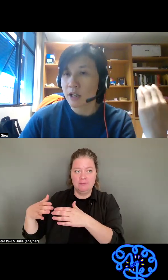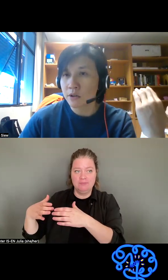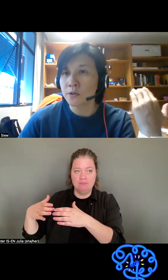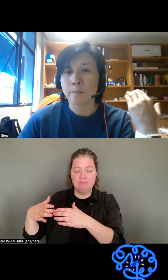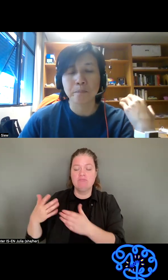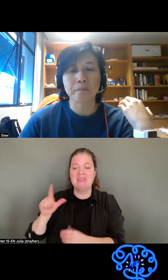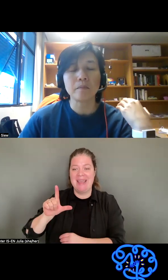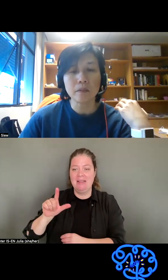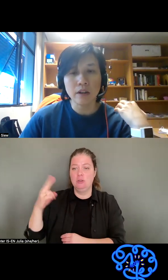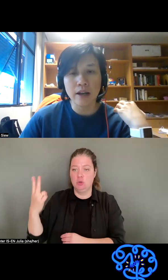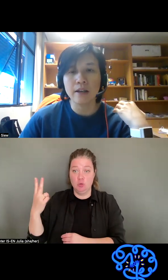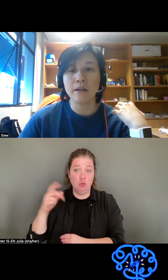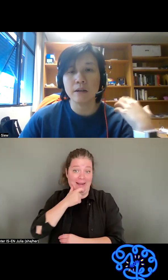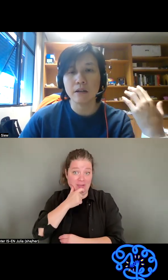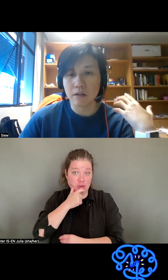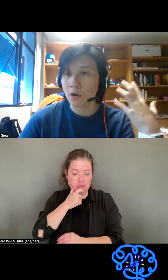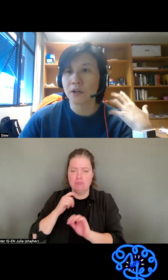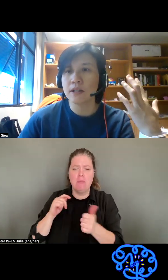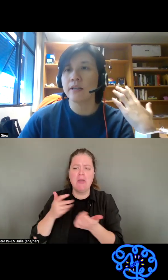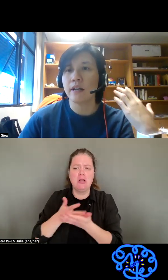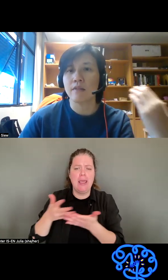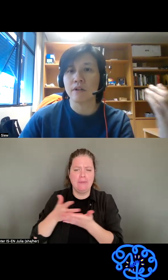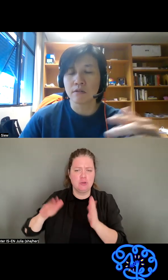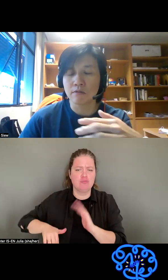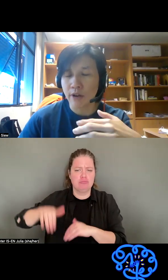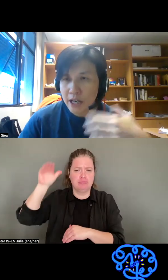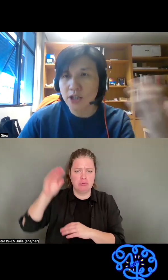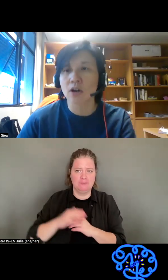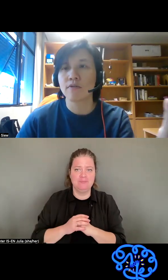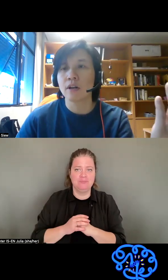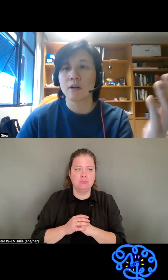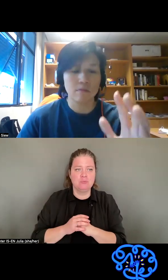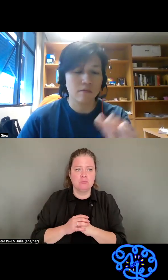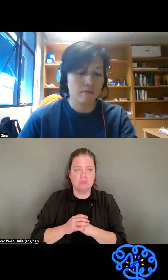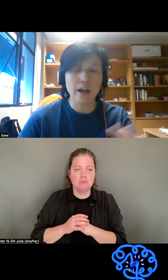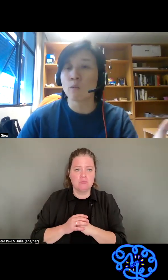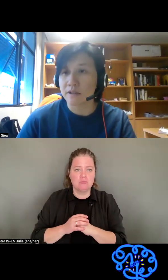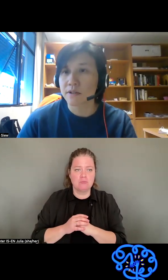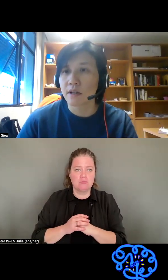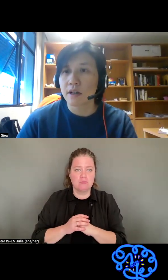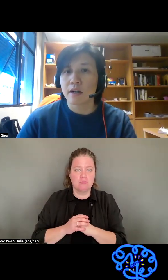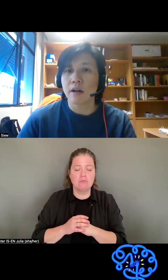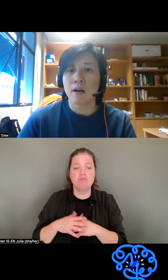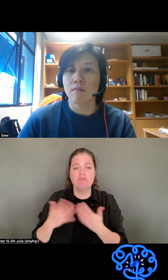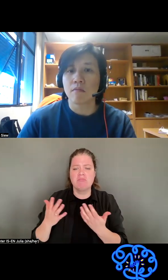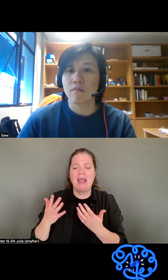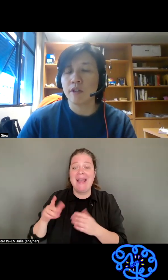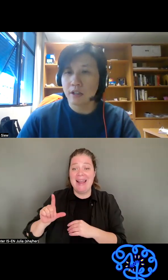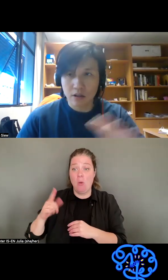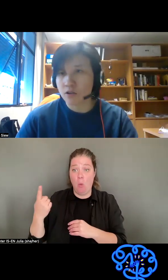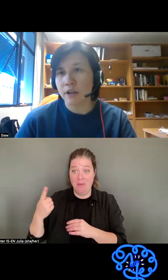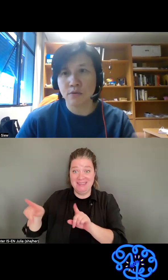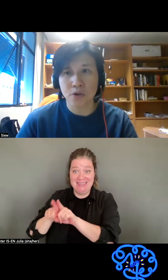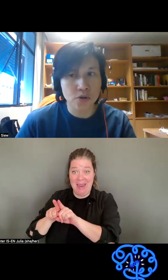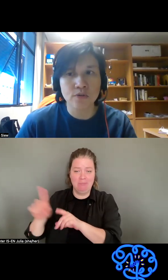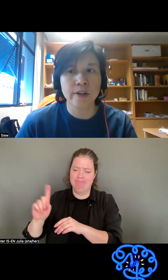English L2. And importantly, they have a range of L1s. We did